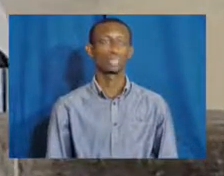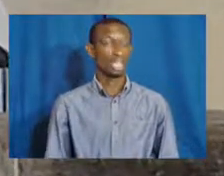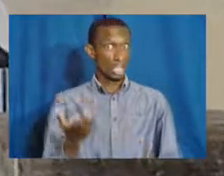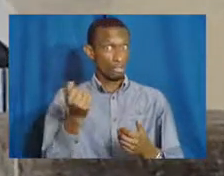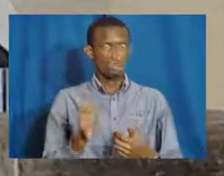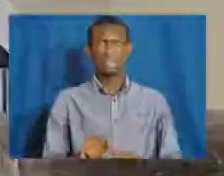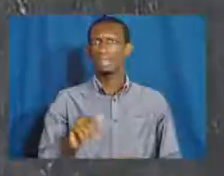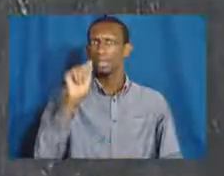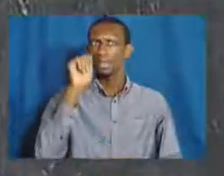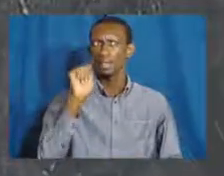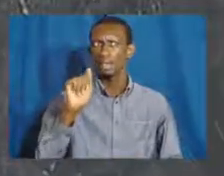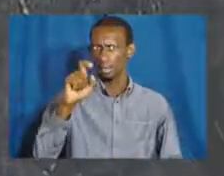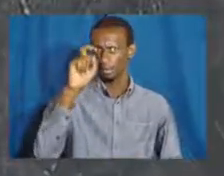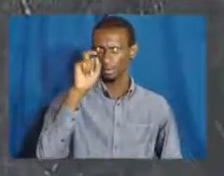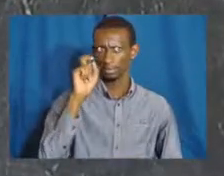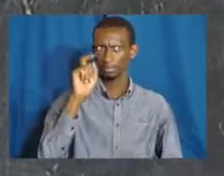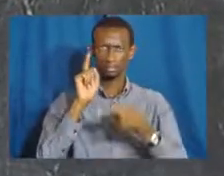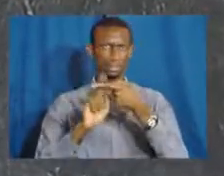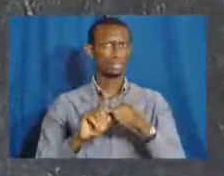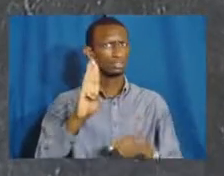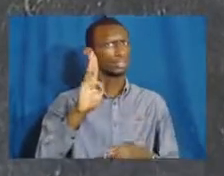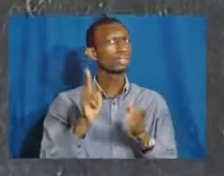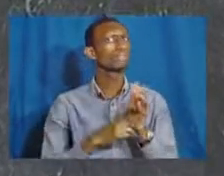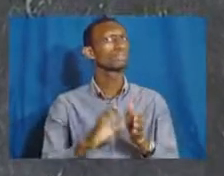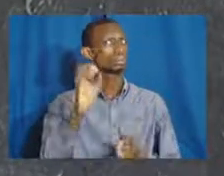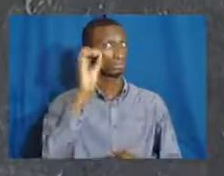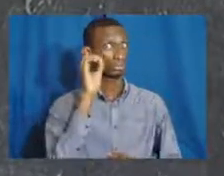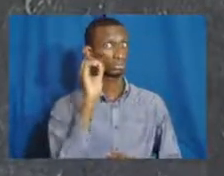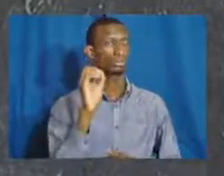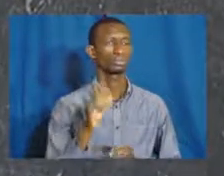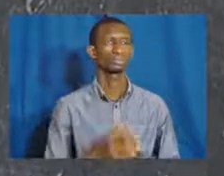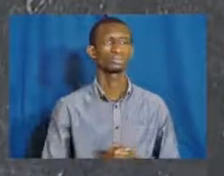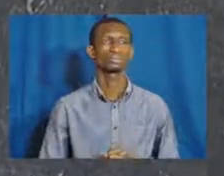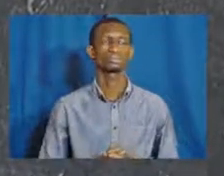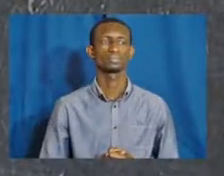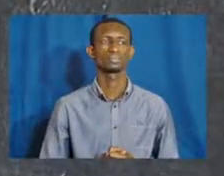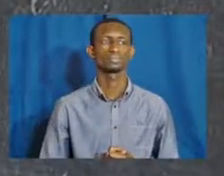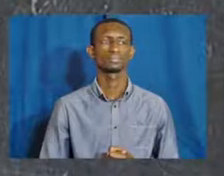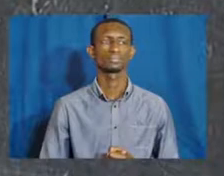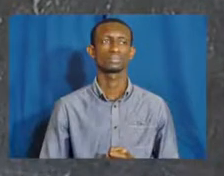AX plus B equals zero. If